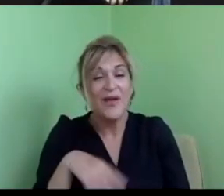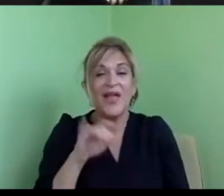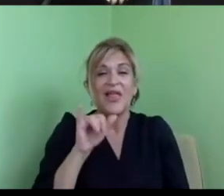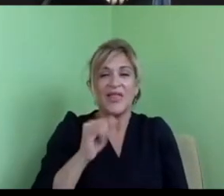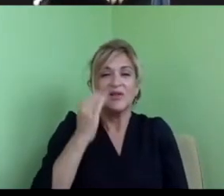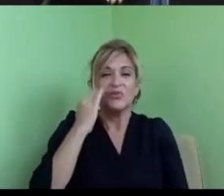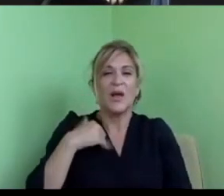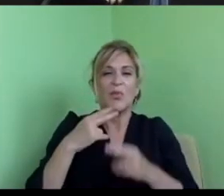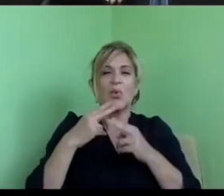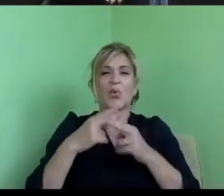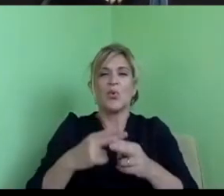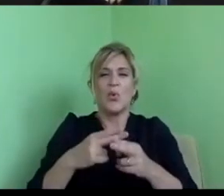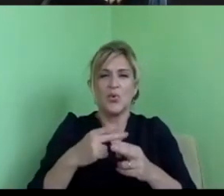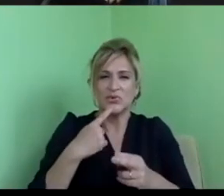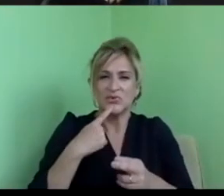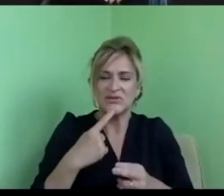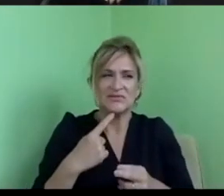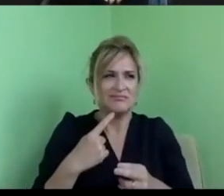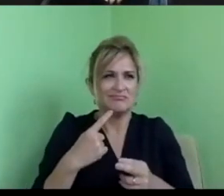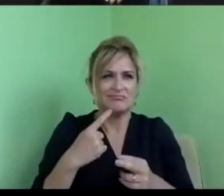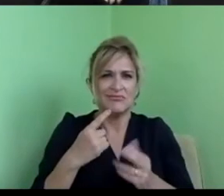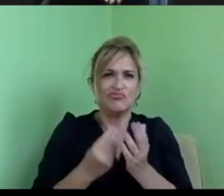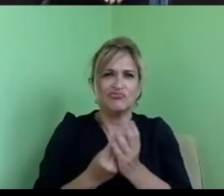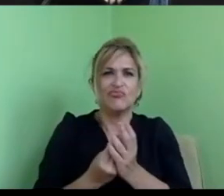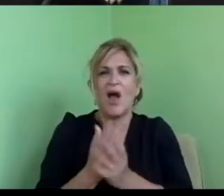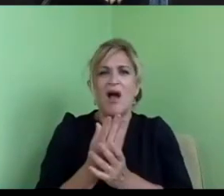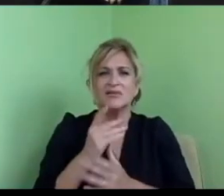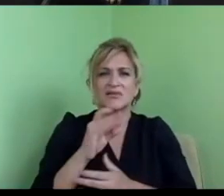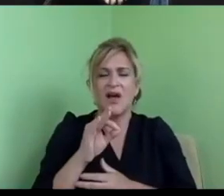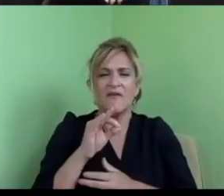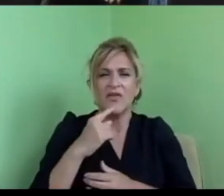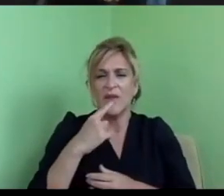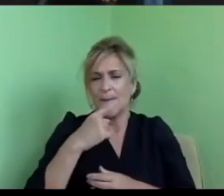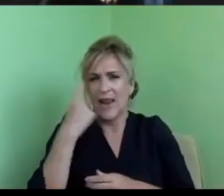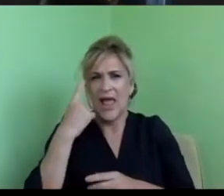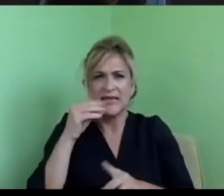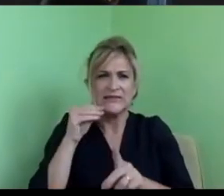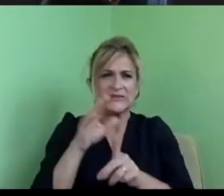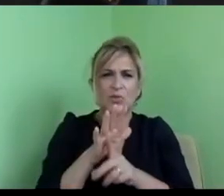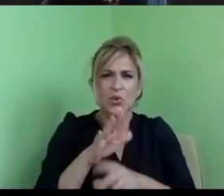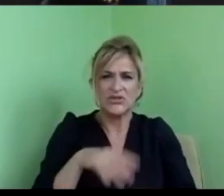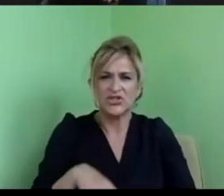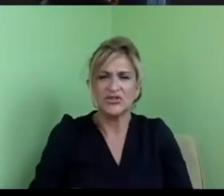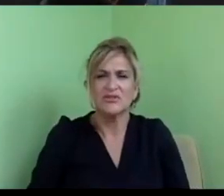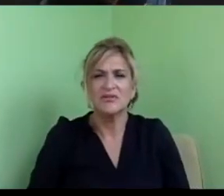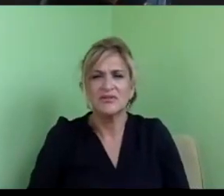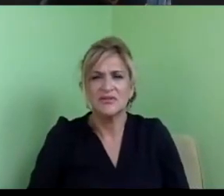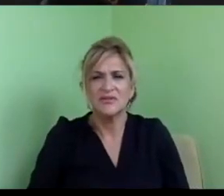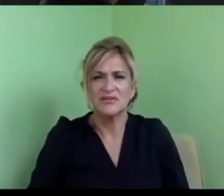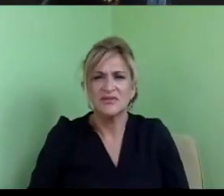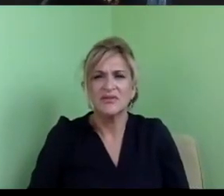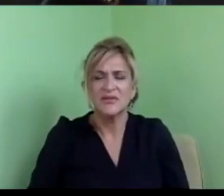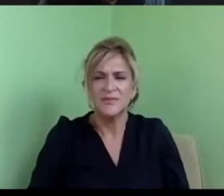calling it the rise of the new black exploitation you know i love that that's um that's so true